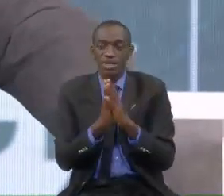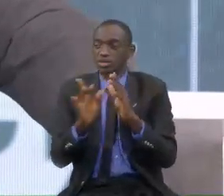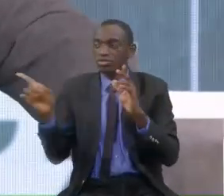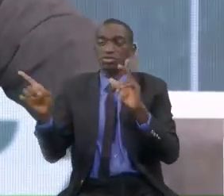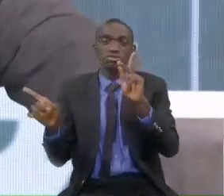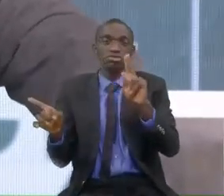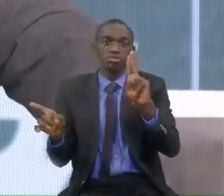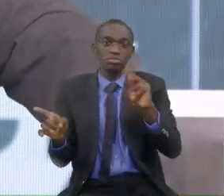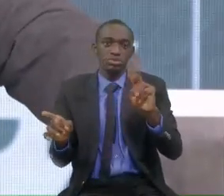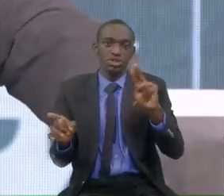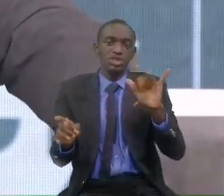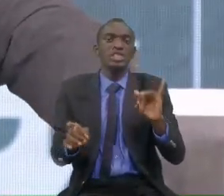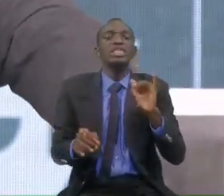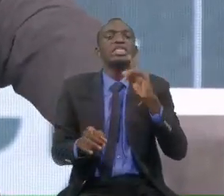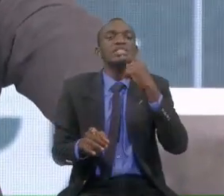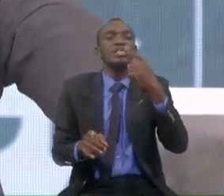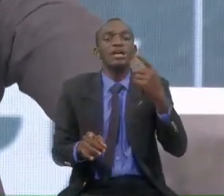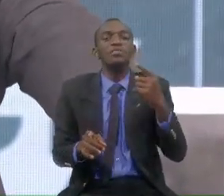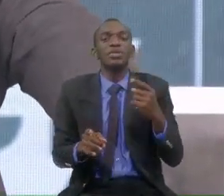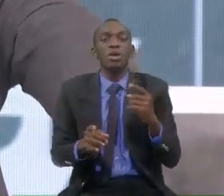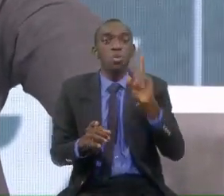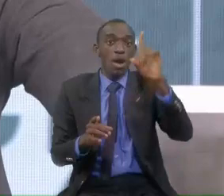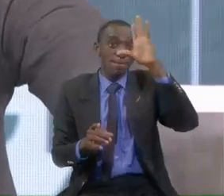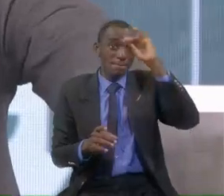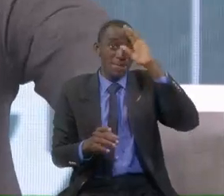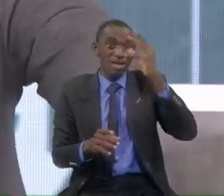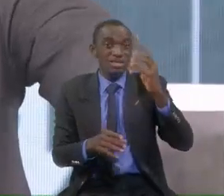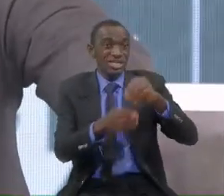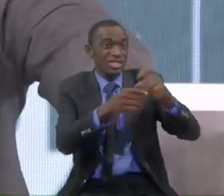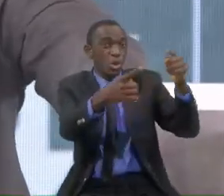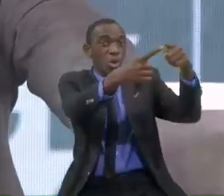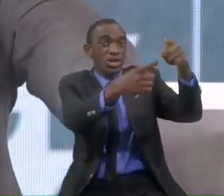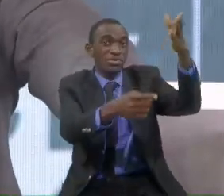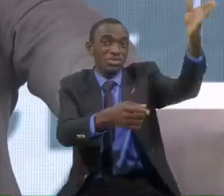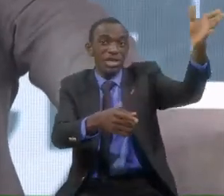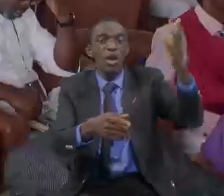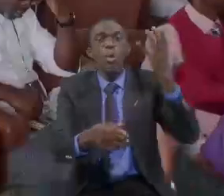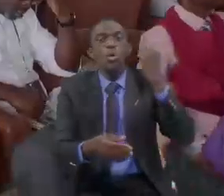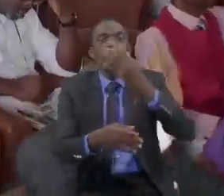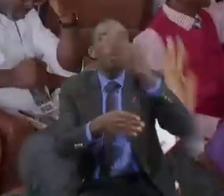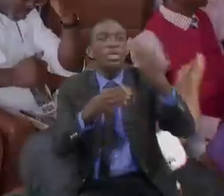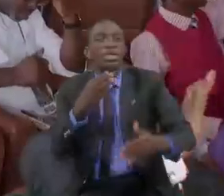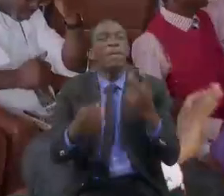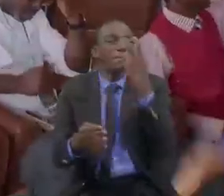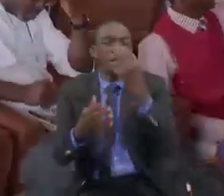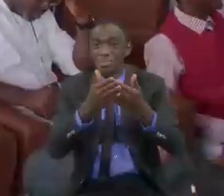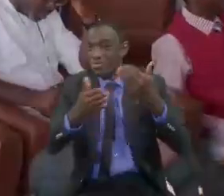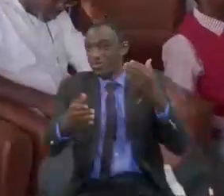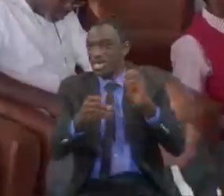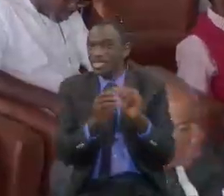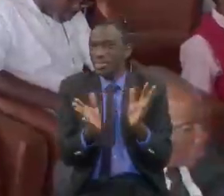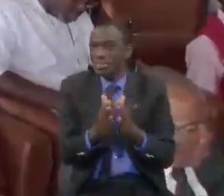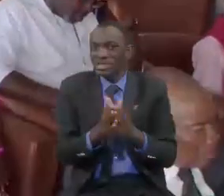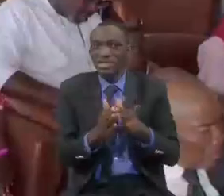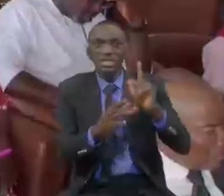One man in that corner, he was totally blind before the eyes opened. And that other